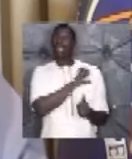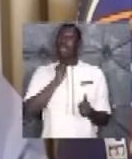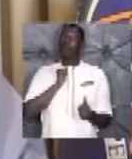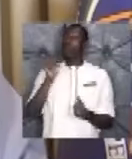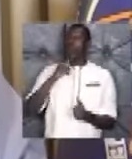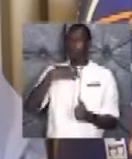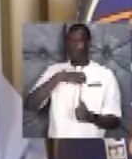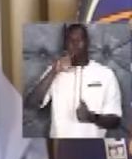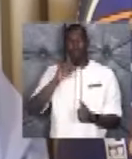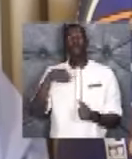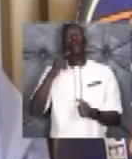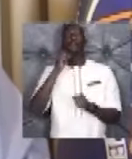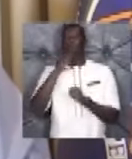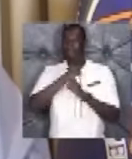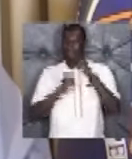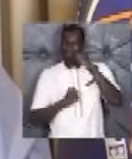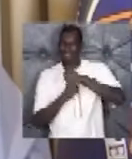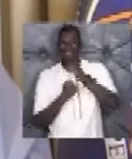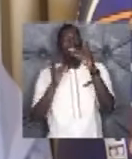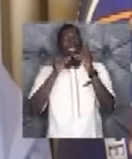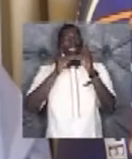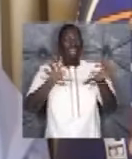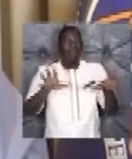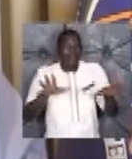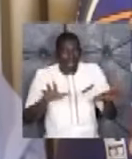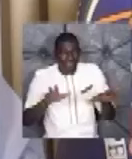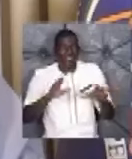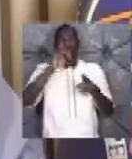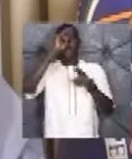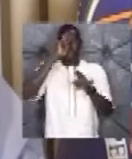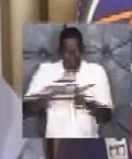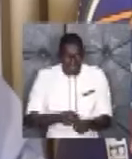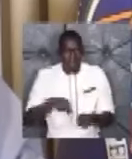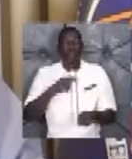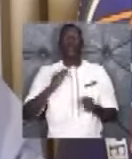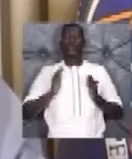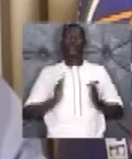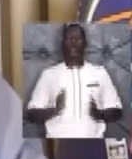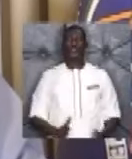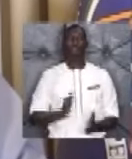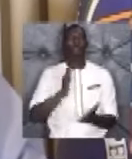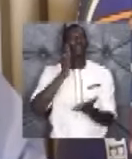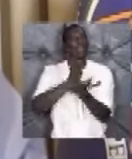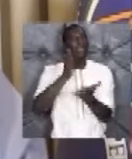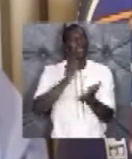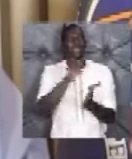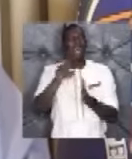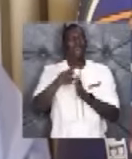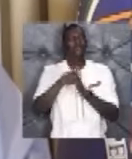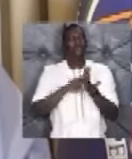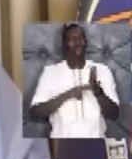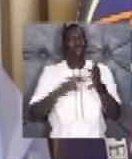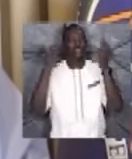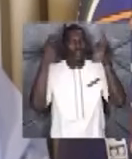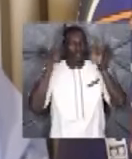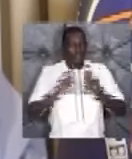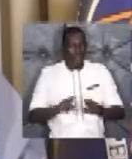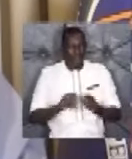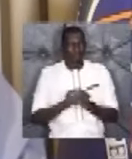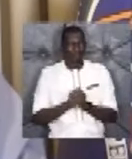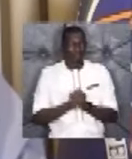our desire for sustained democracy, respect for human rights, and the rule of